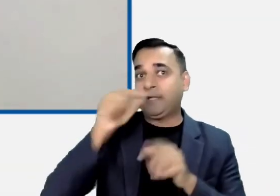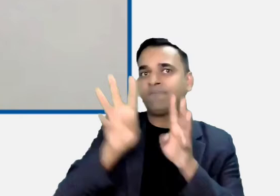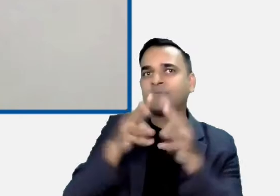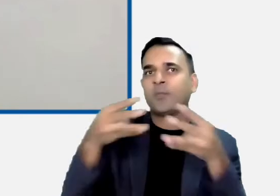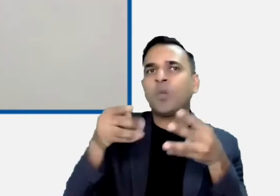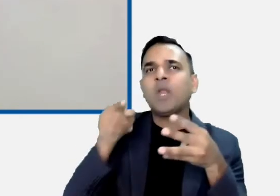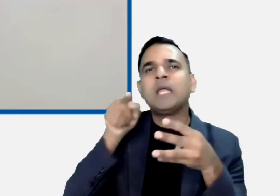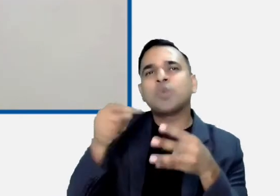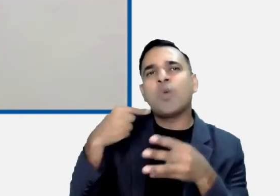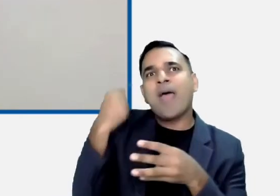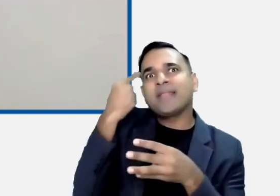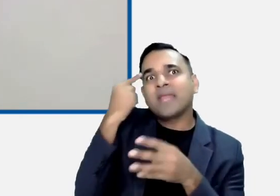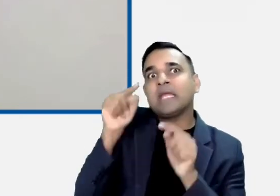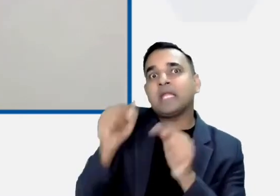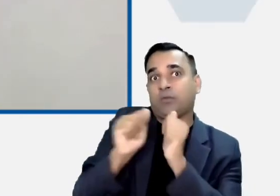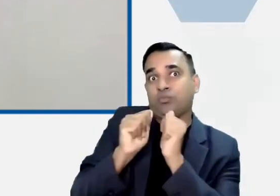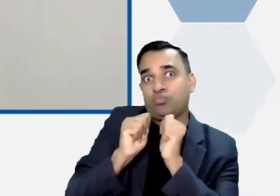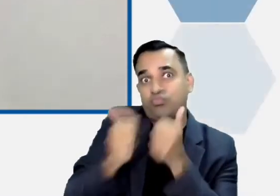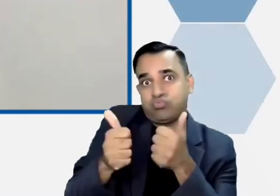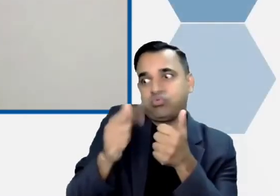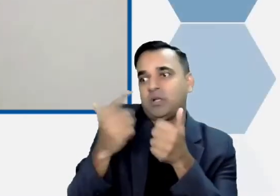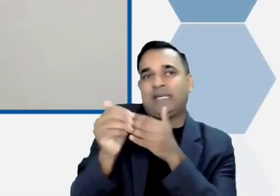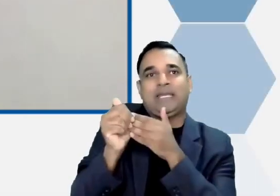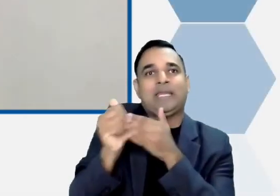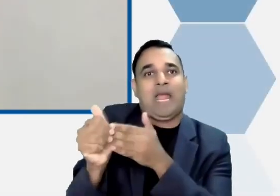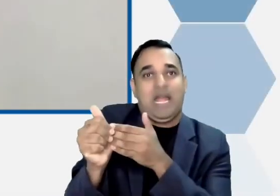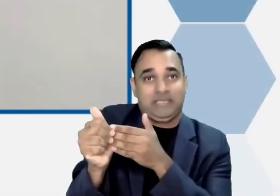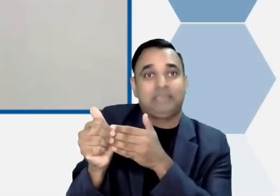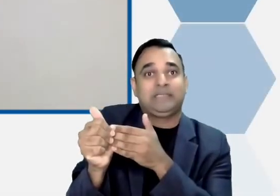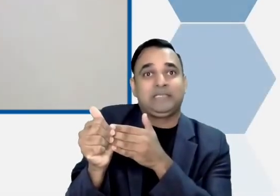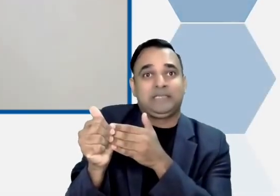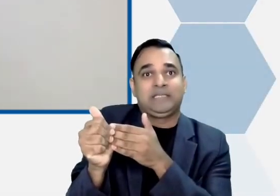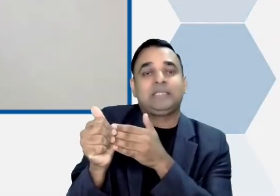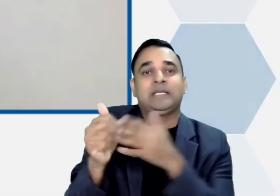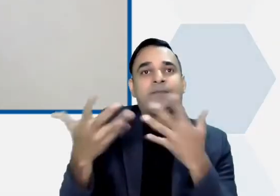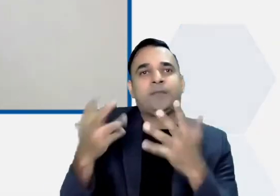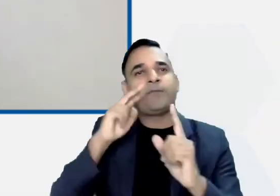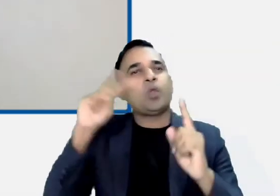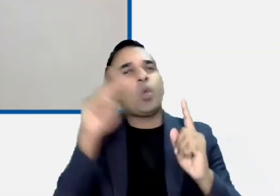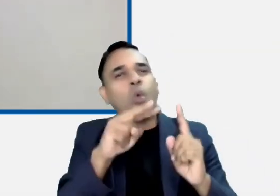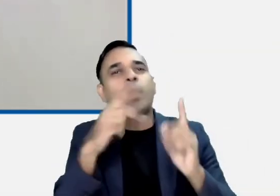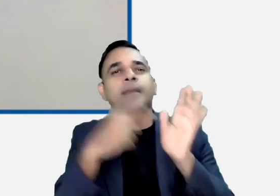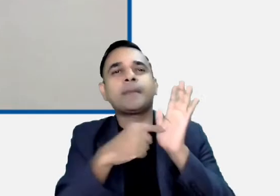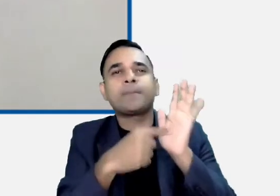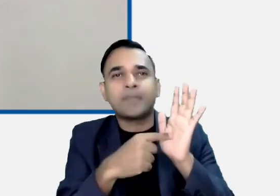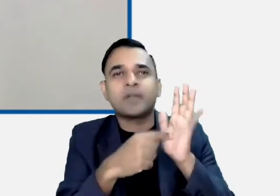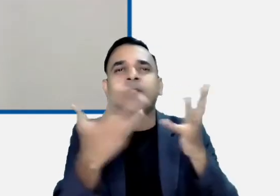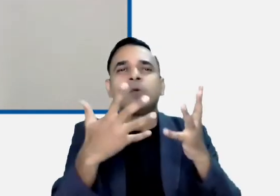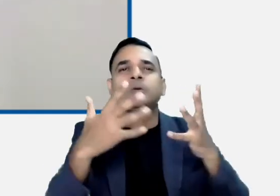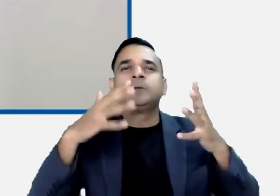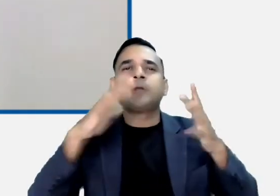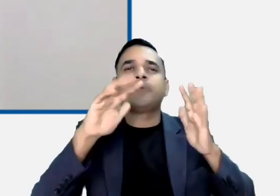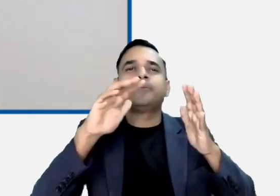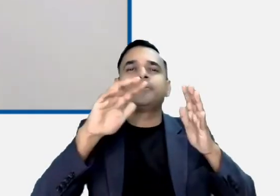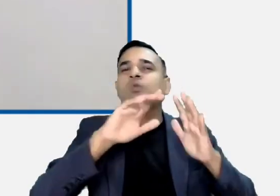it is also an implementation process that is based on a partnership between, the member states, the